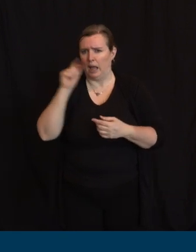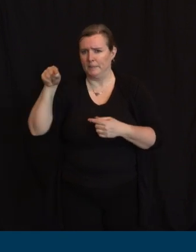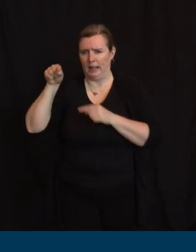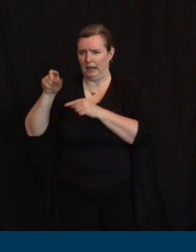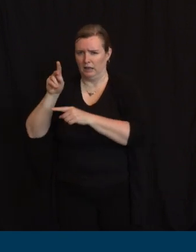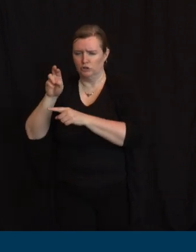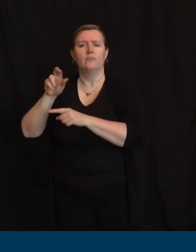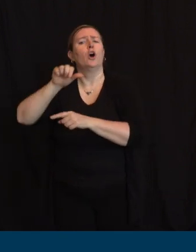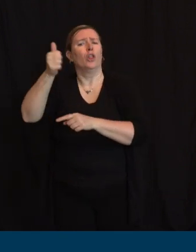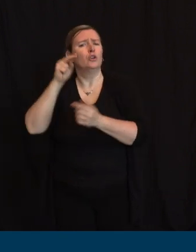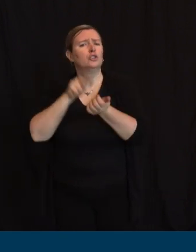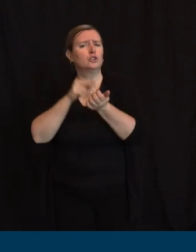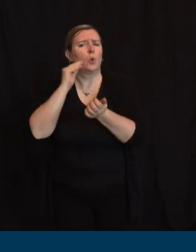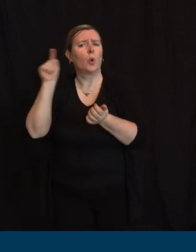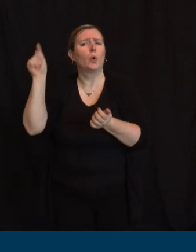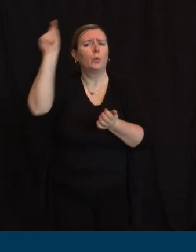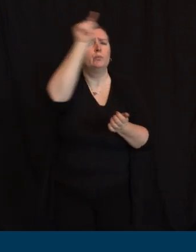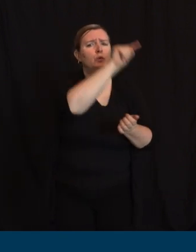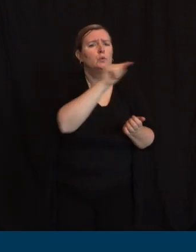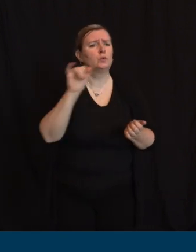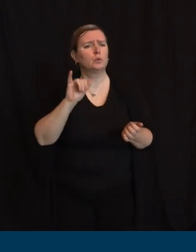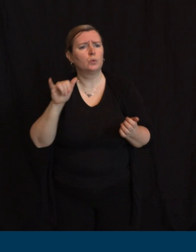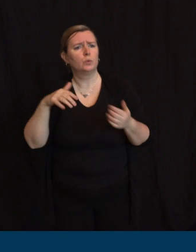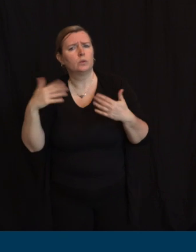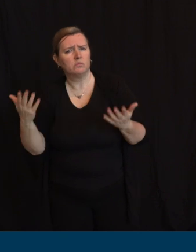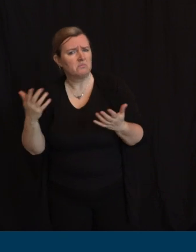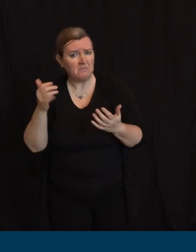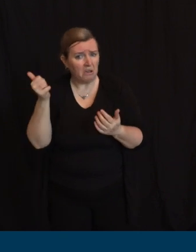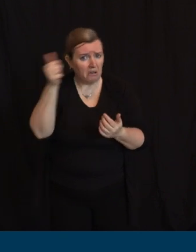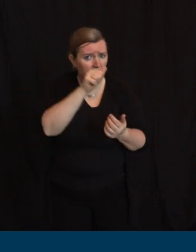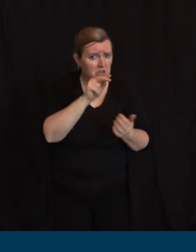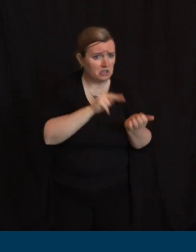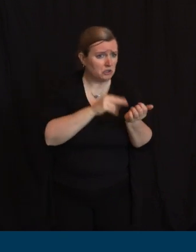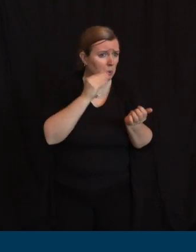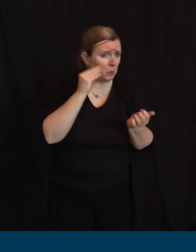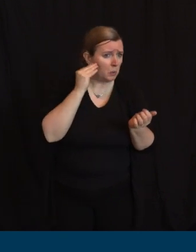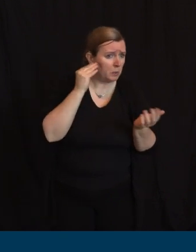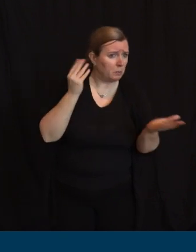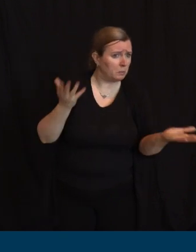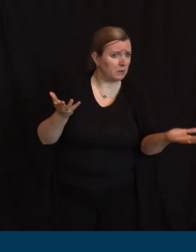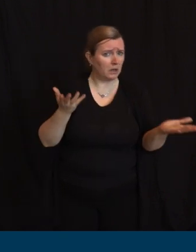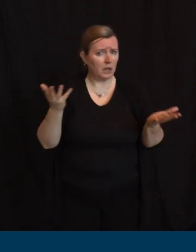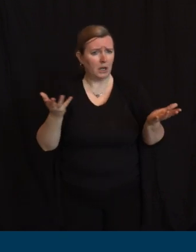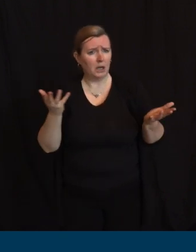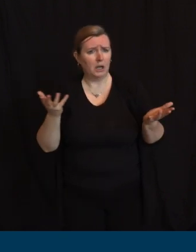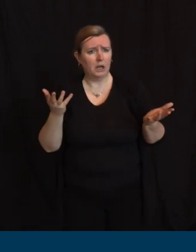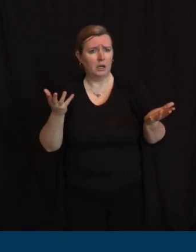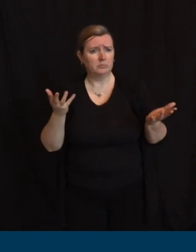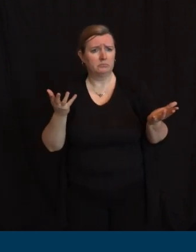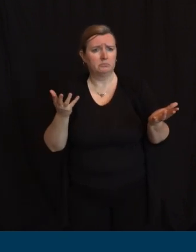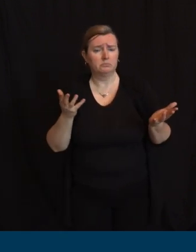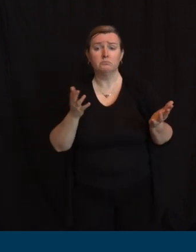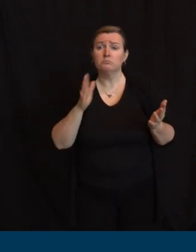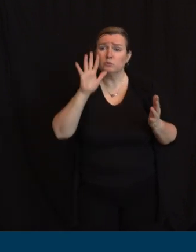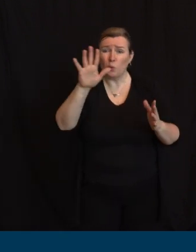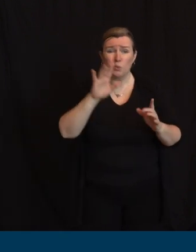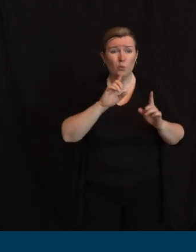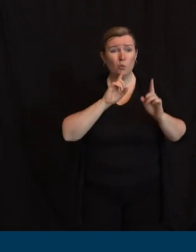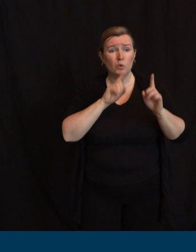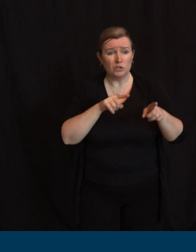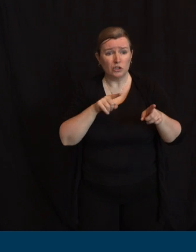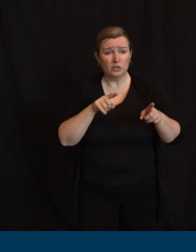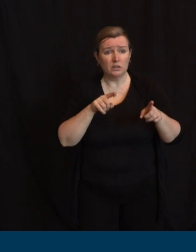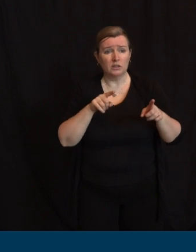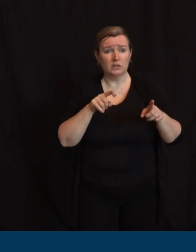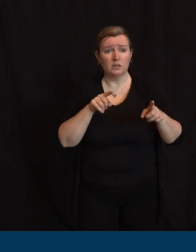places? And can you define in the order investigation, what's a disproportionate number of COVID deaths at a long-term